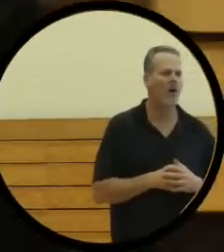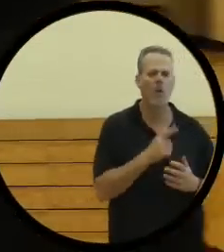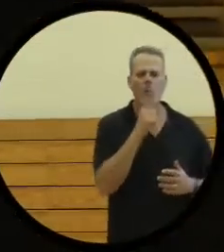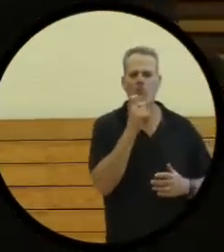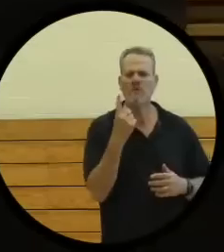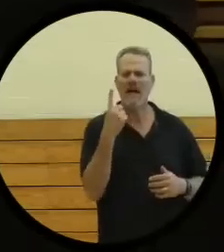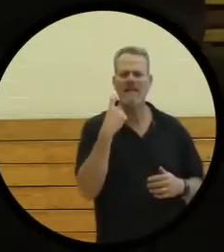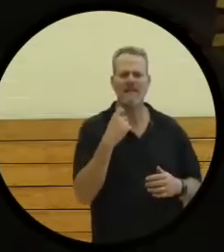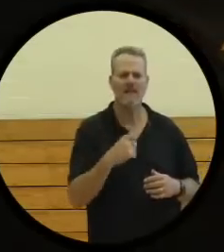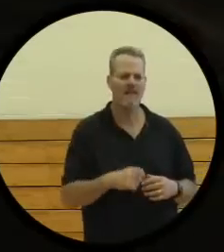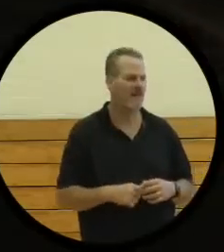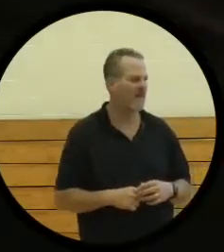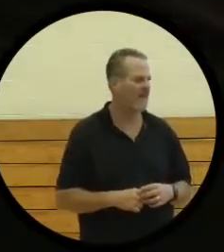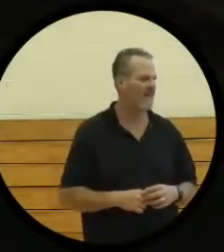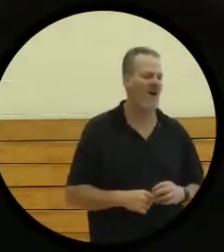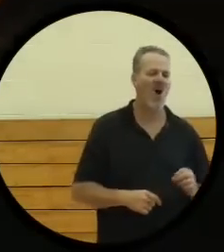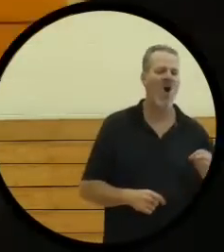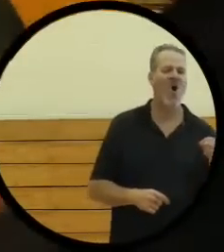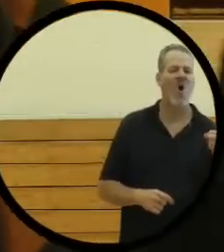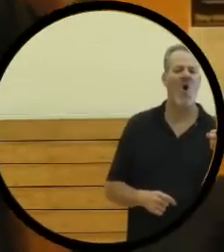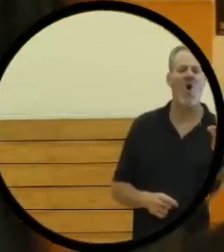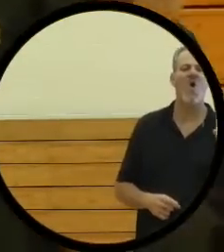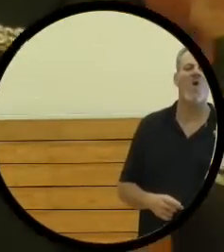Who's asking? Oh.